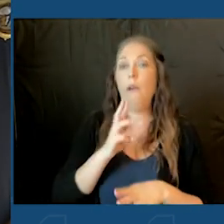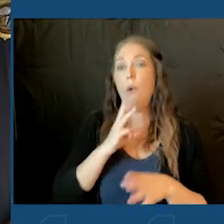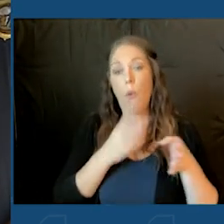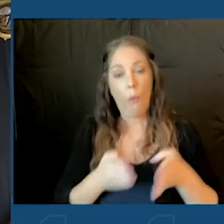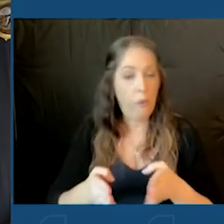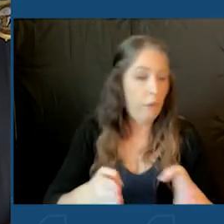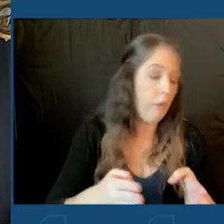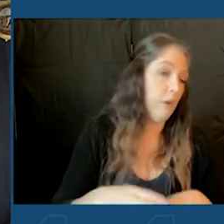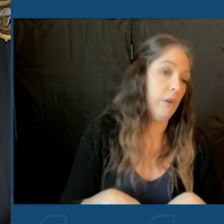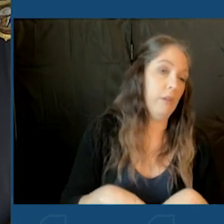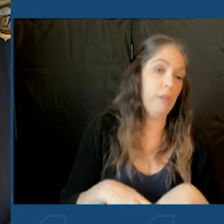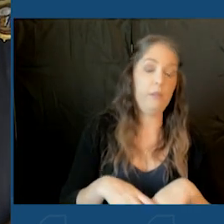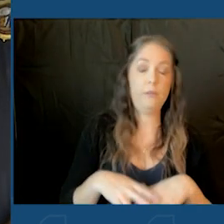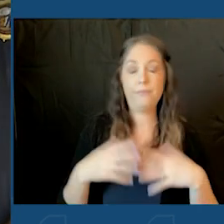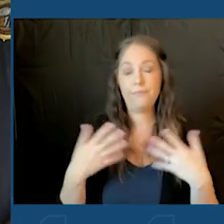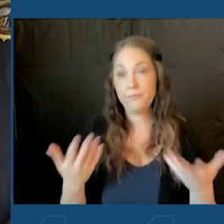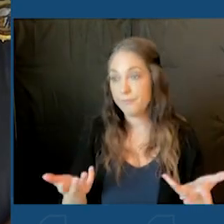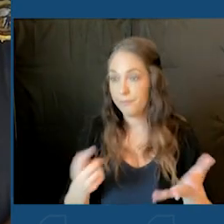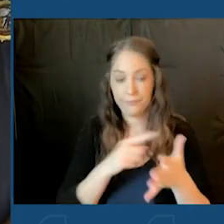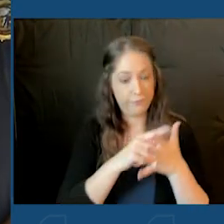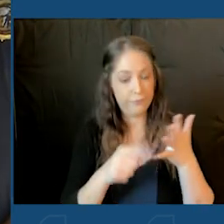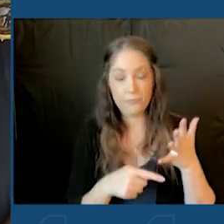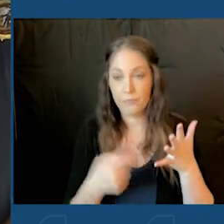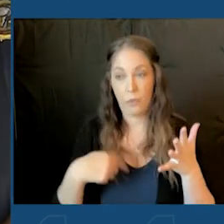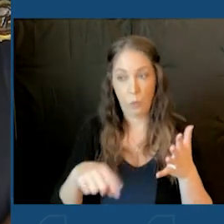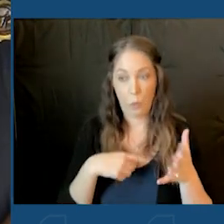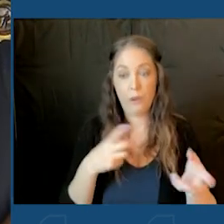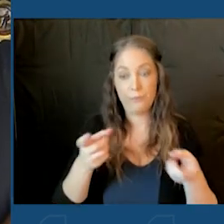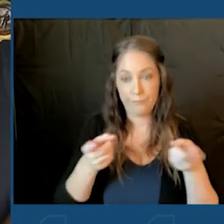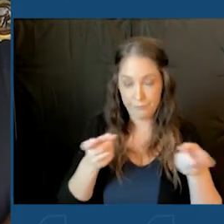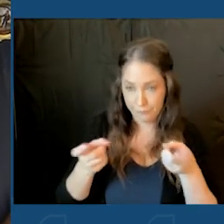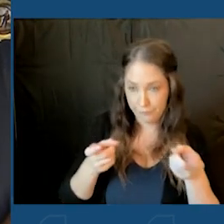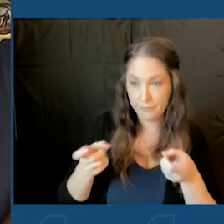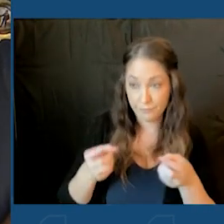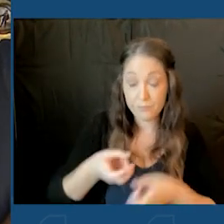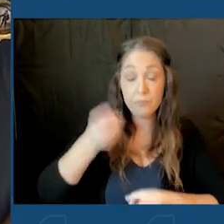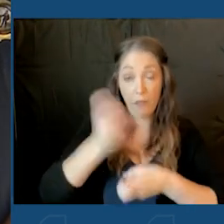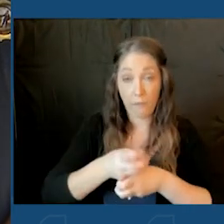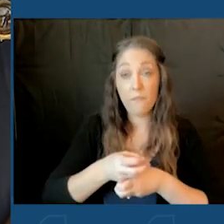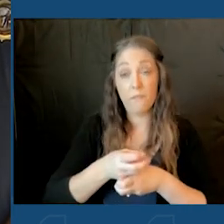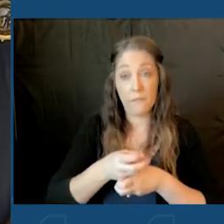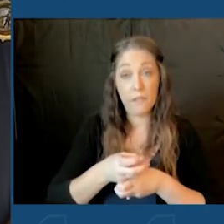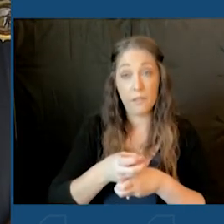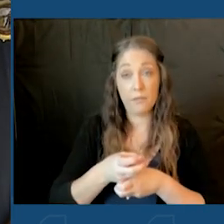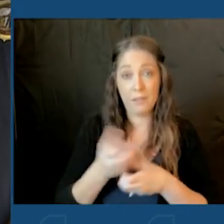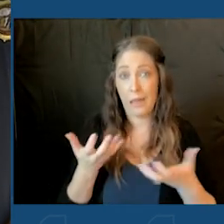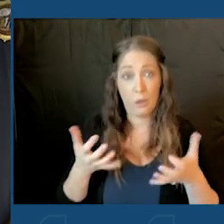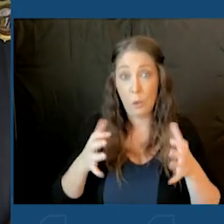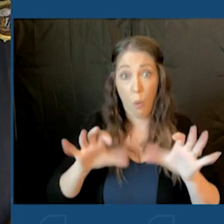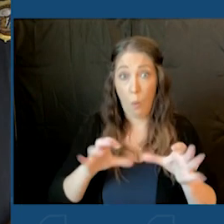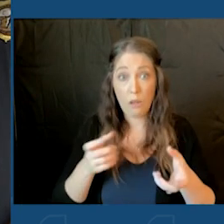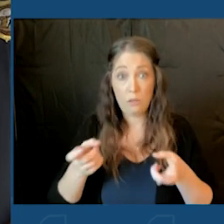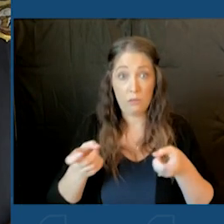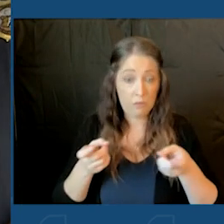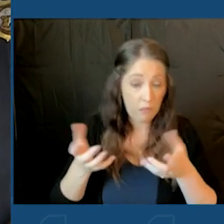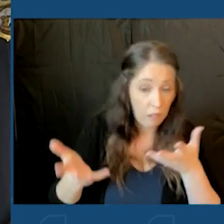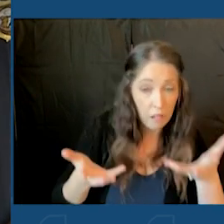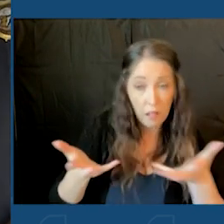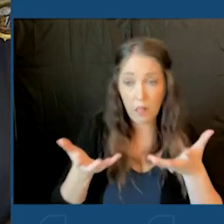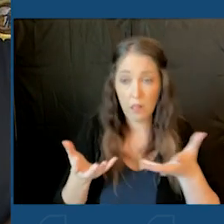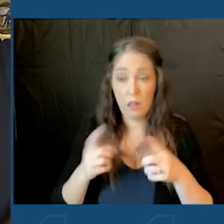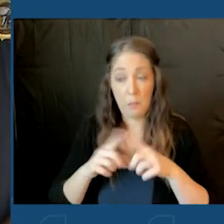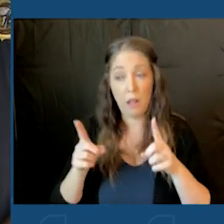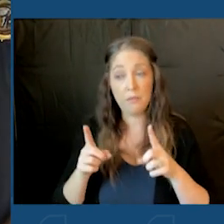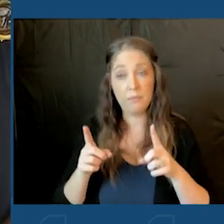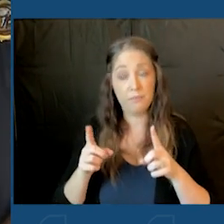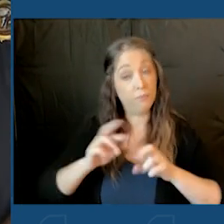Catskills. This is the role we're dealing with. It's harsh. It's not what we want to be dealing with, but we're ready. We have to be